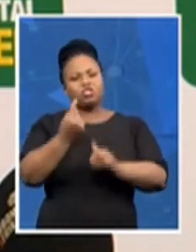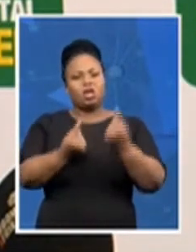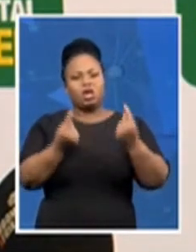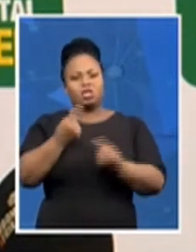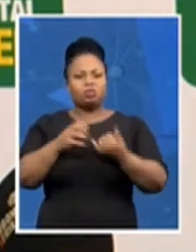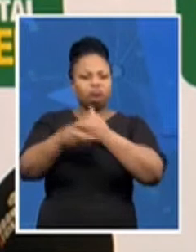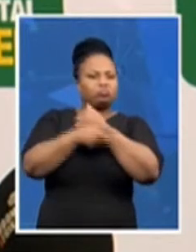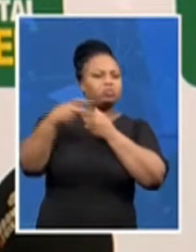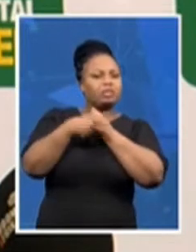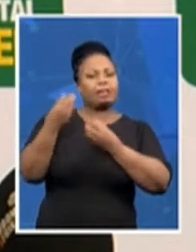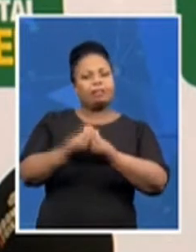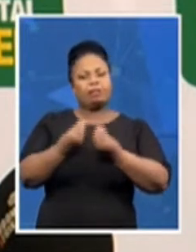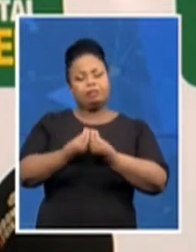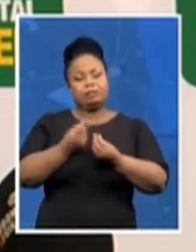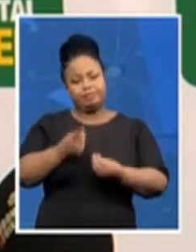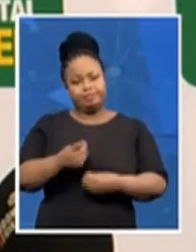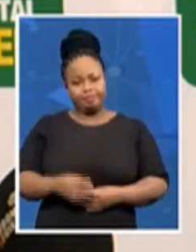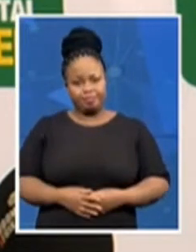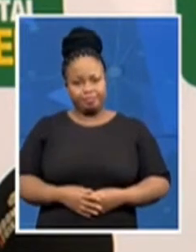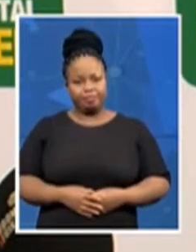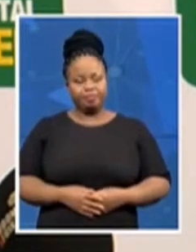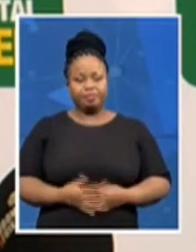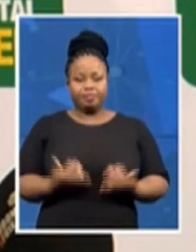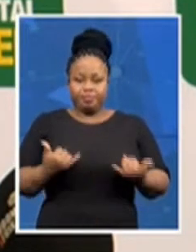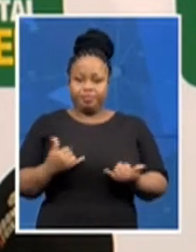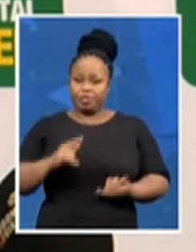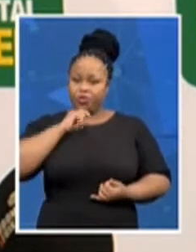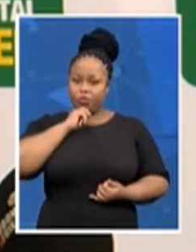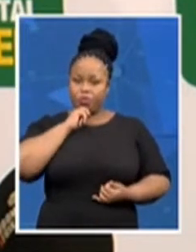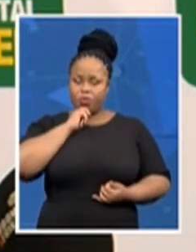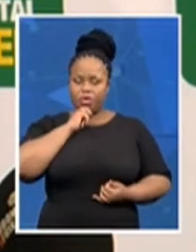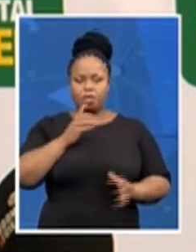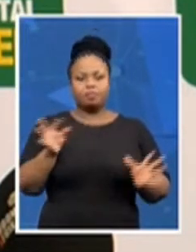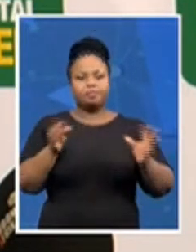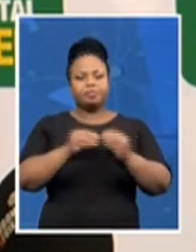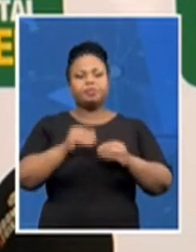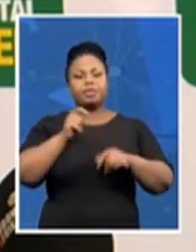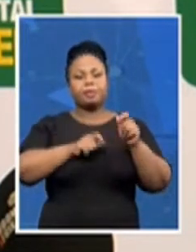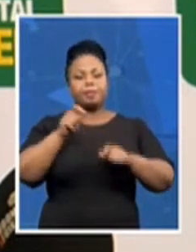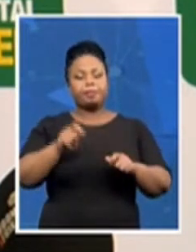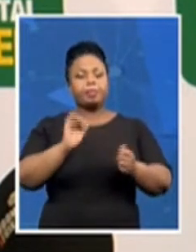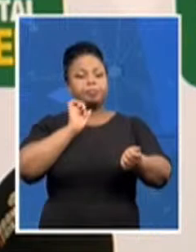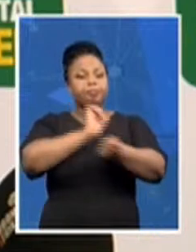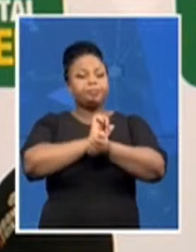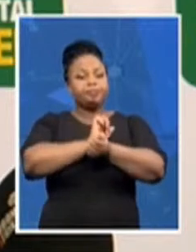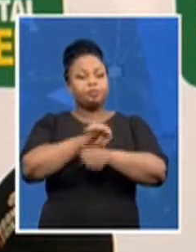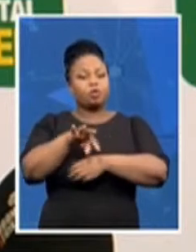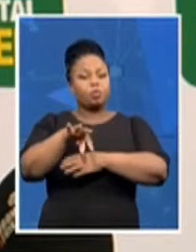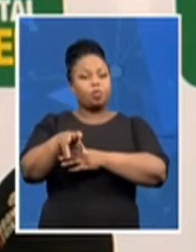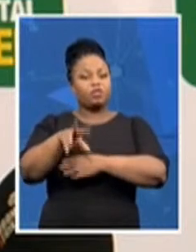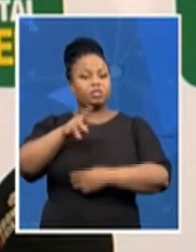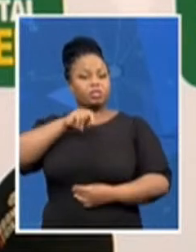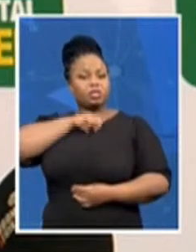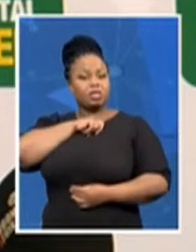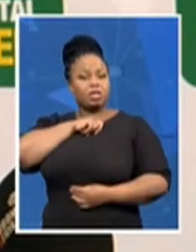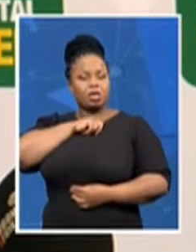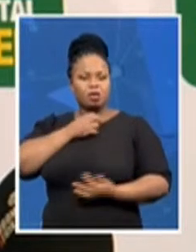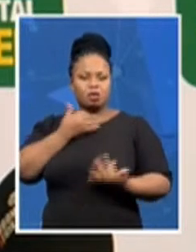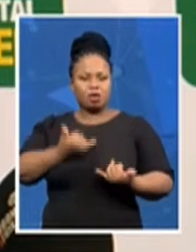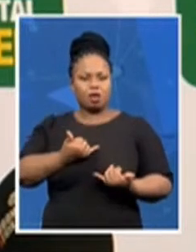this morning, the total number of people arrested in the province over the recent